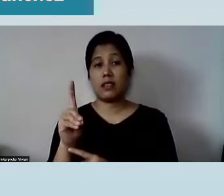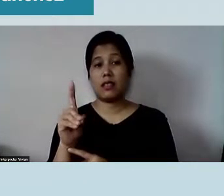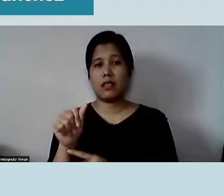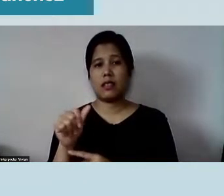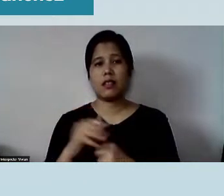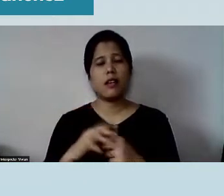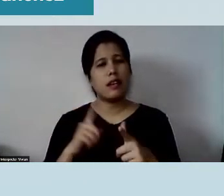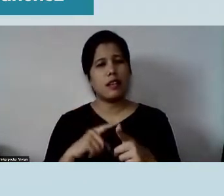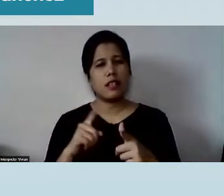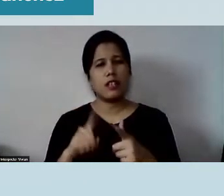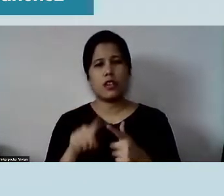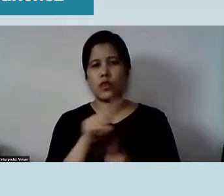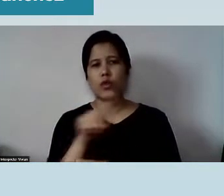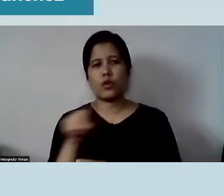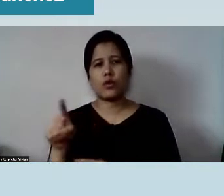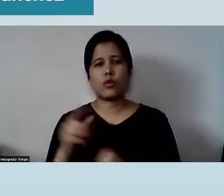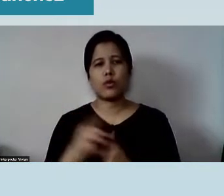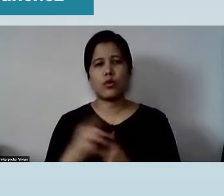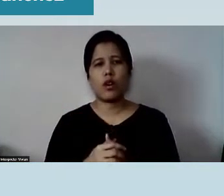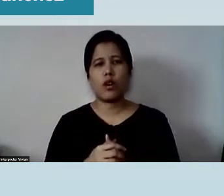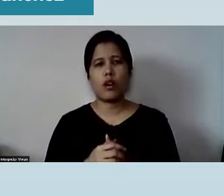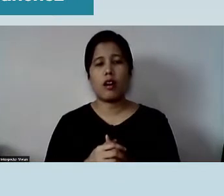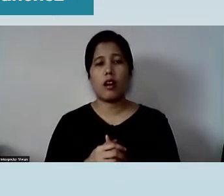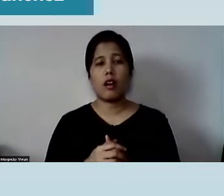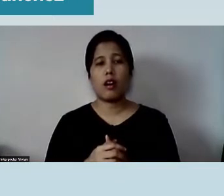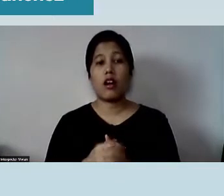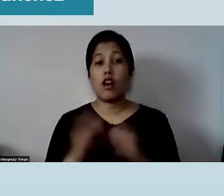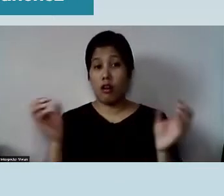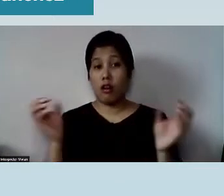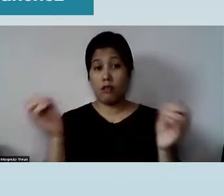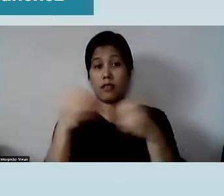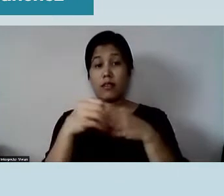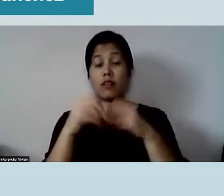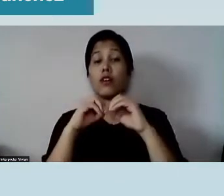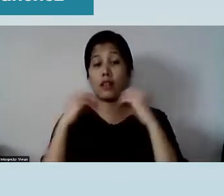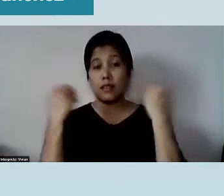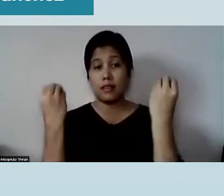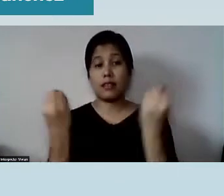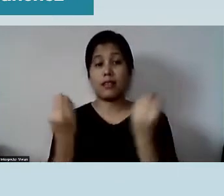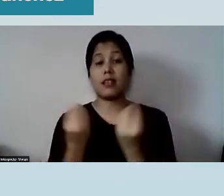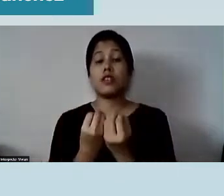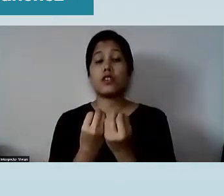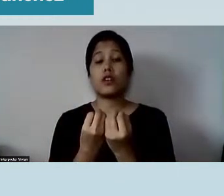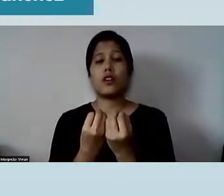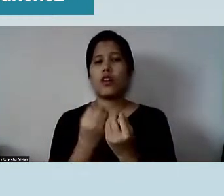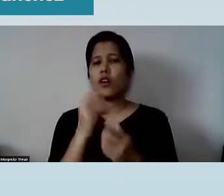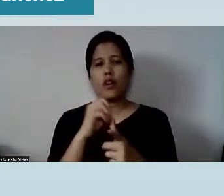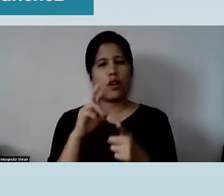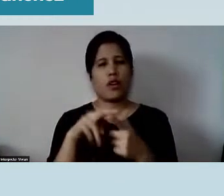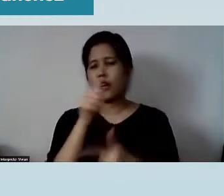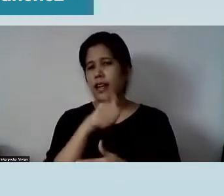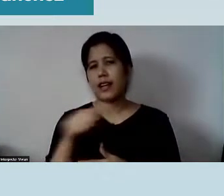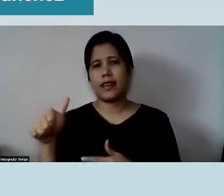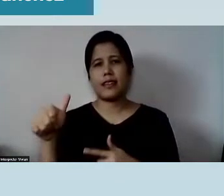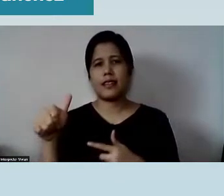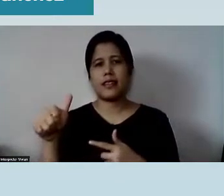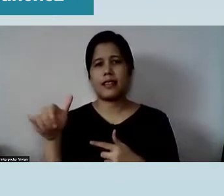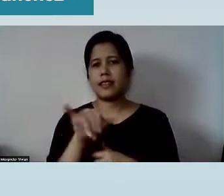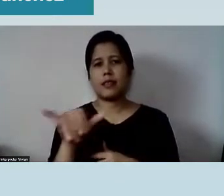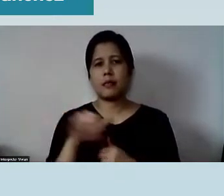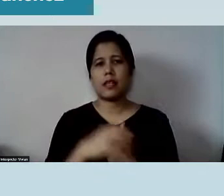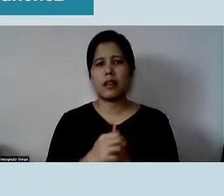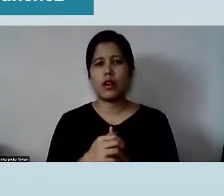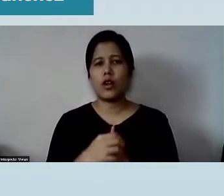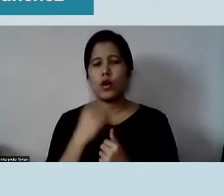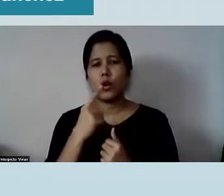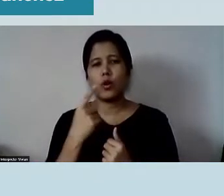And then for those corporations or organizations or any similar entity, sino po ang